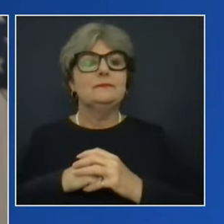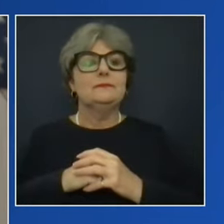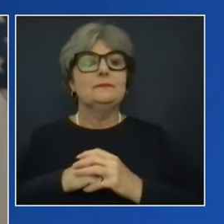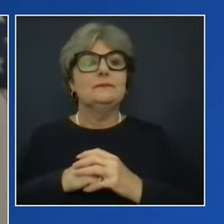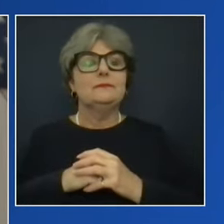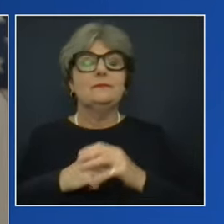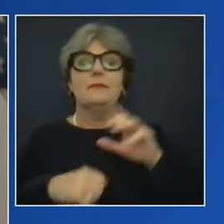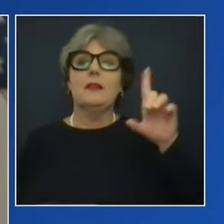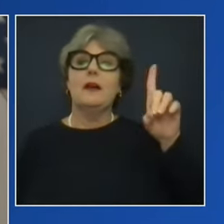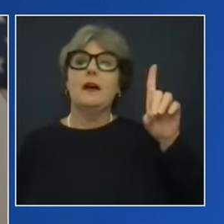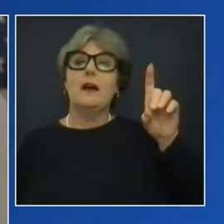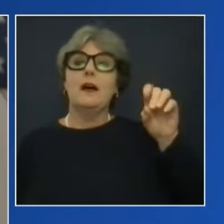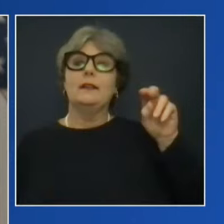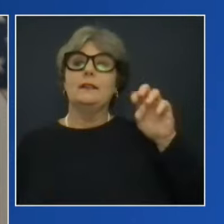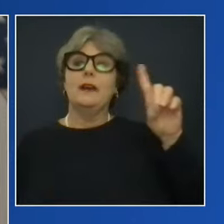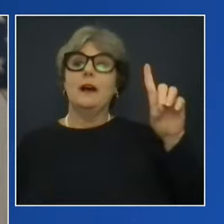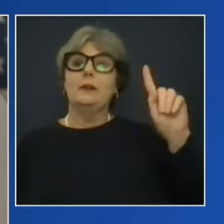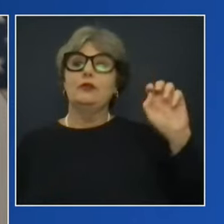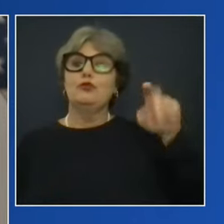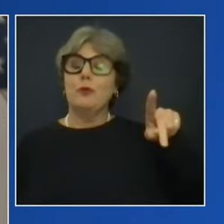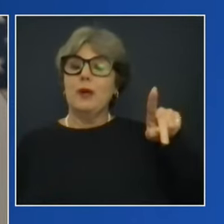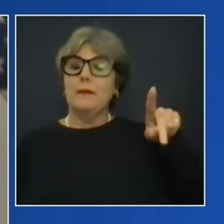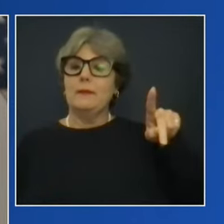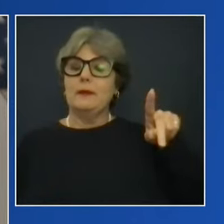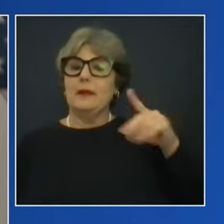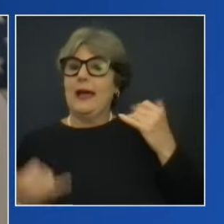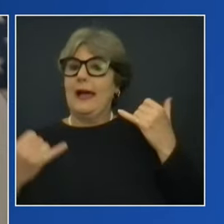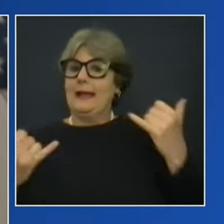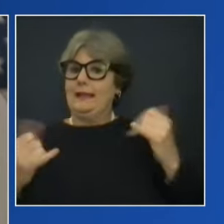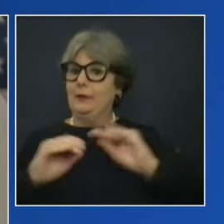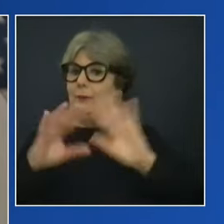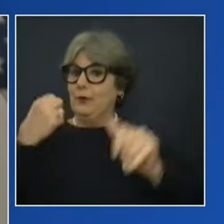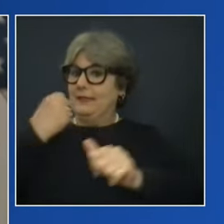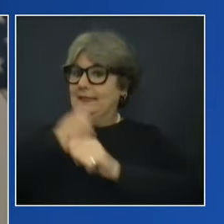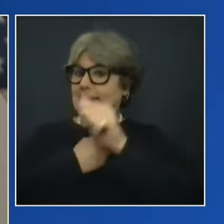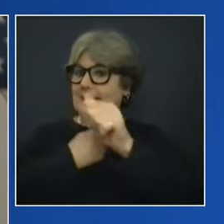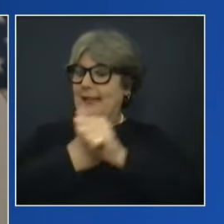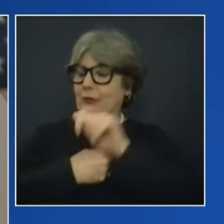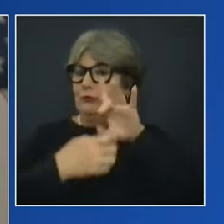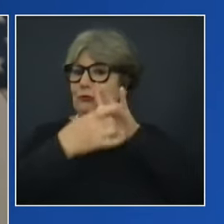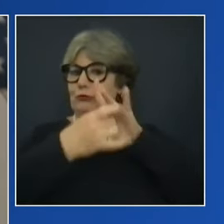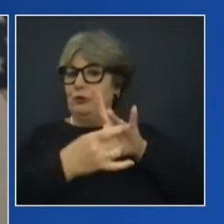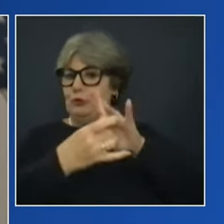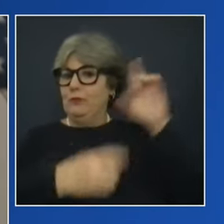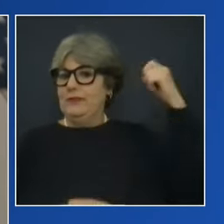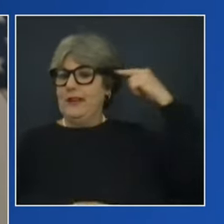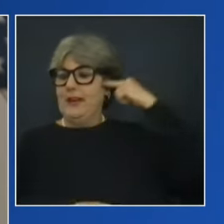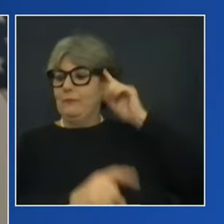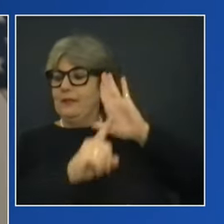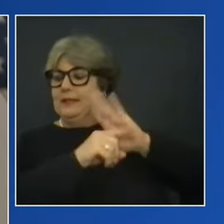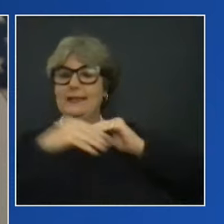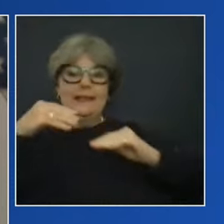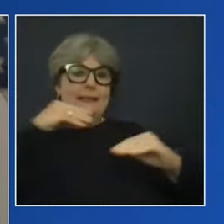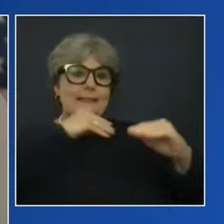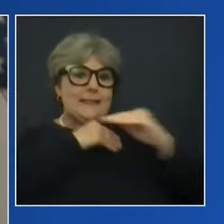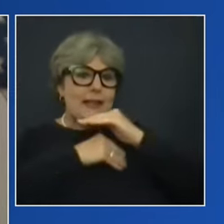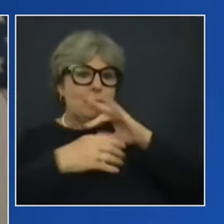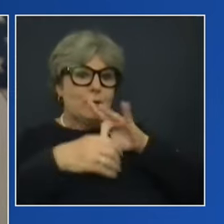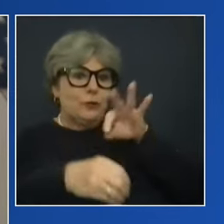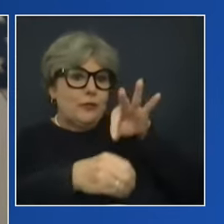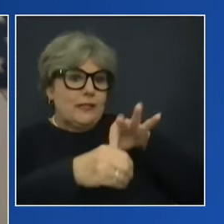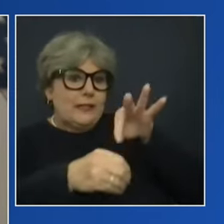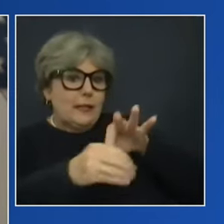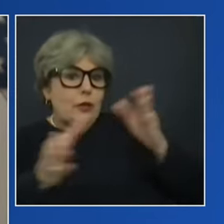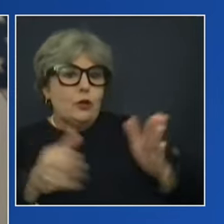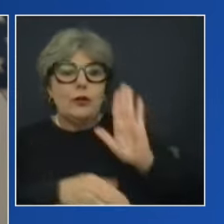Donald Trump represents a clear and present danger to that democracy. His lies about the election, encouraging